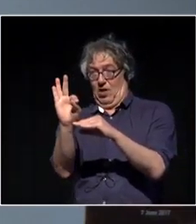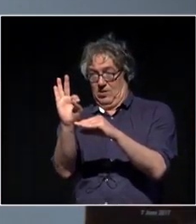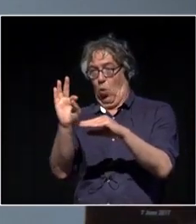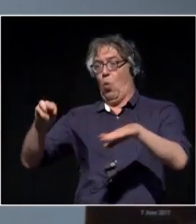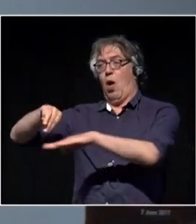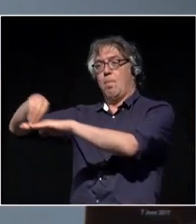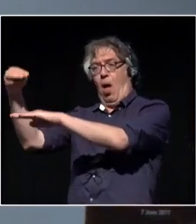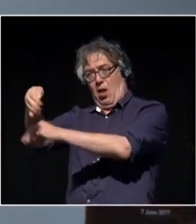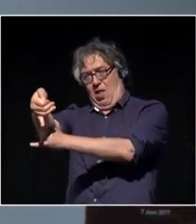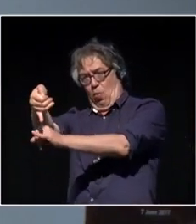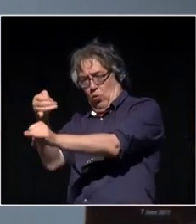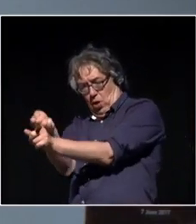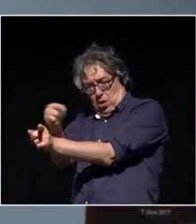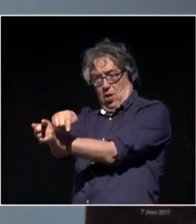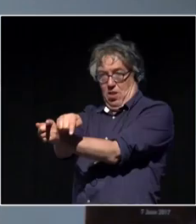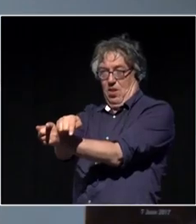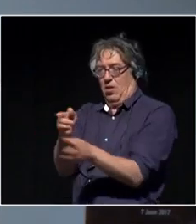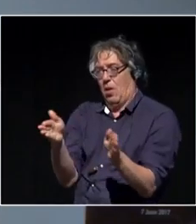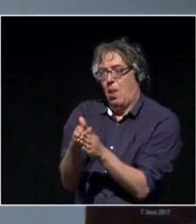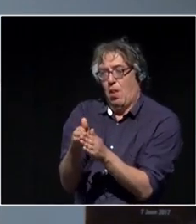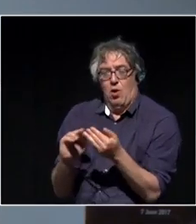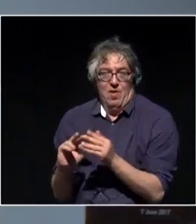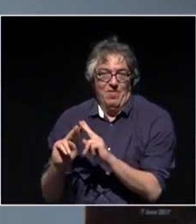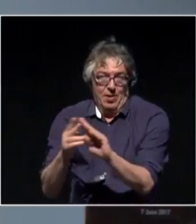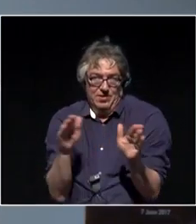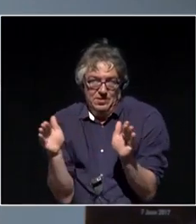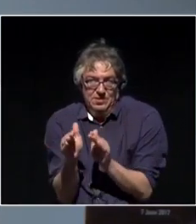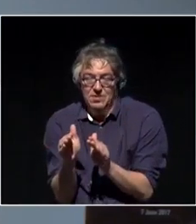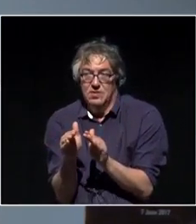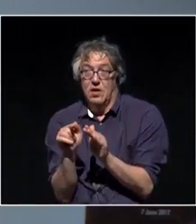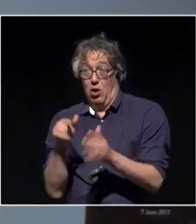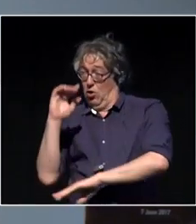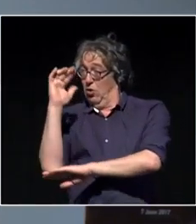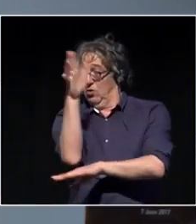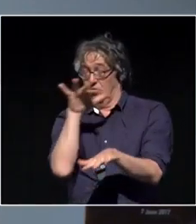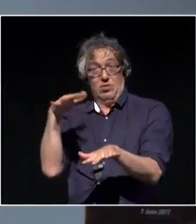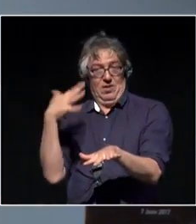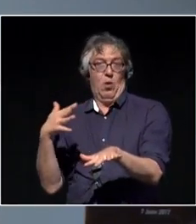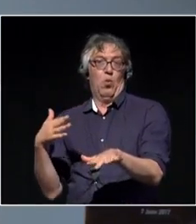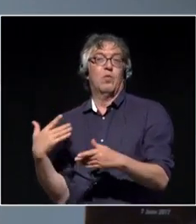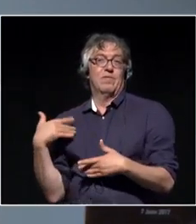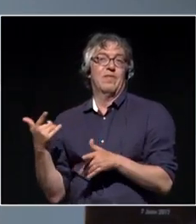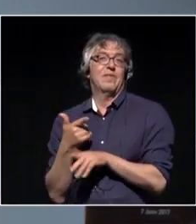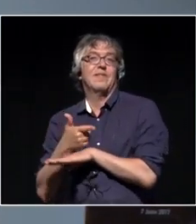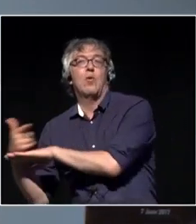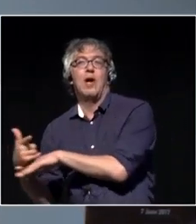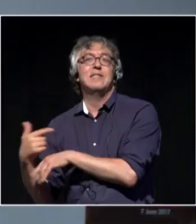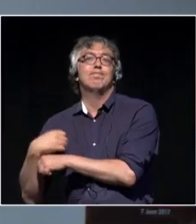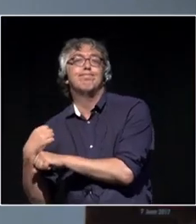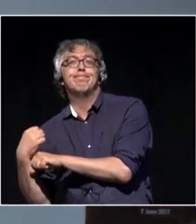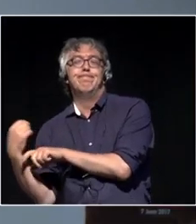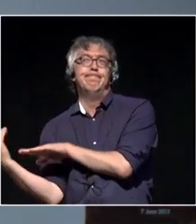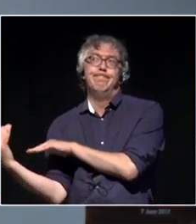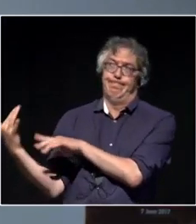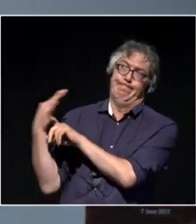Burkina Faso. It's specifically in a zone which is very threatened by terrorism. And